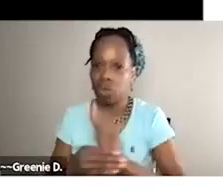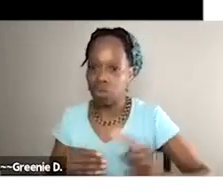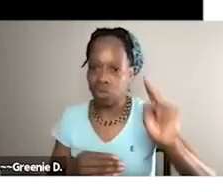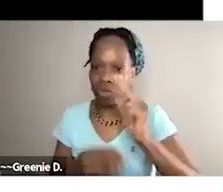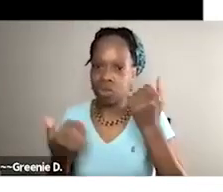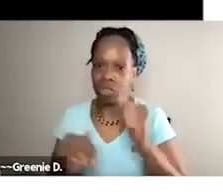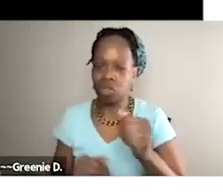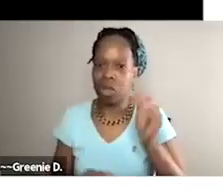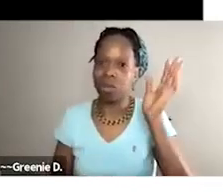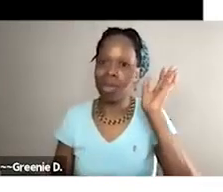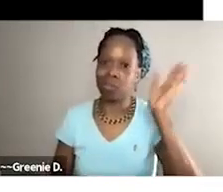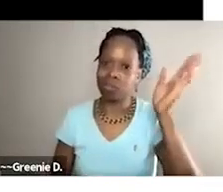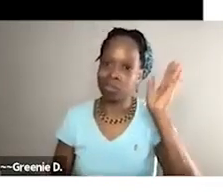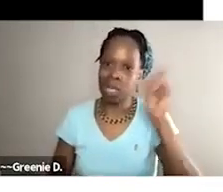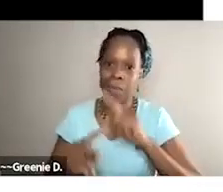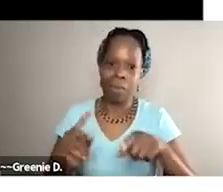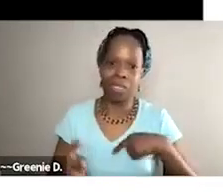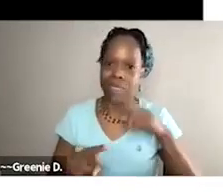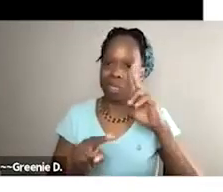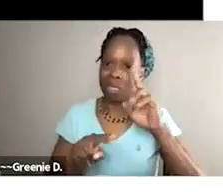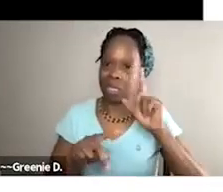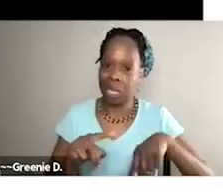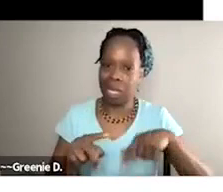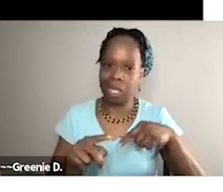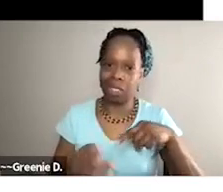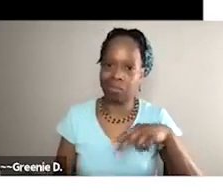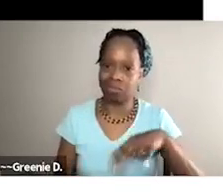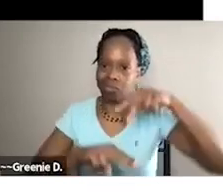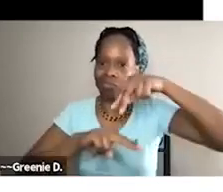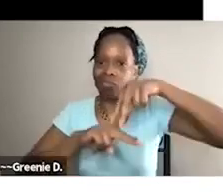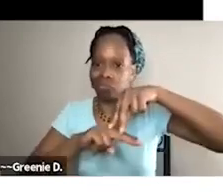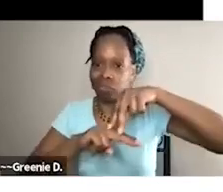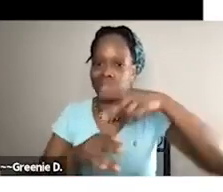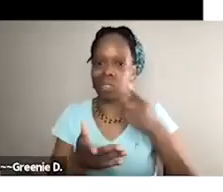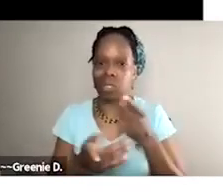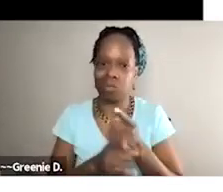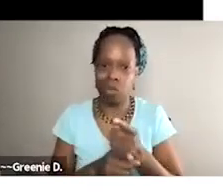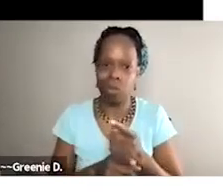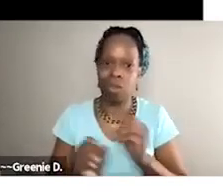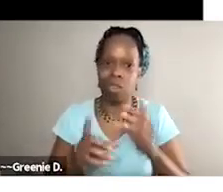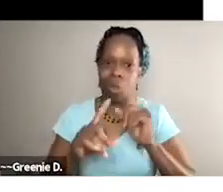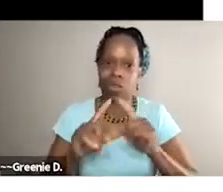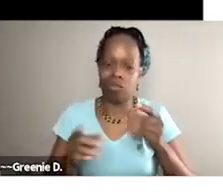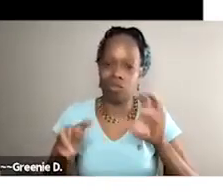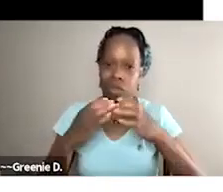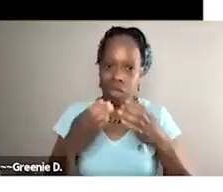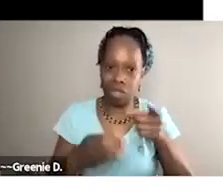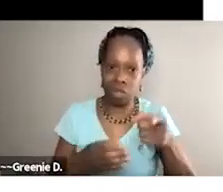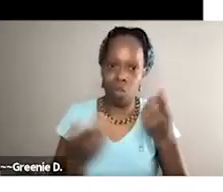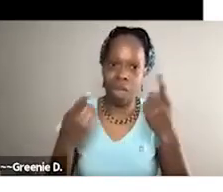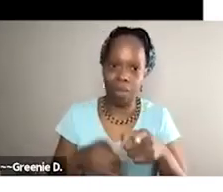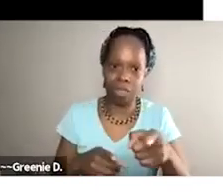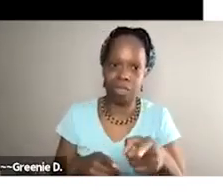It's not appropriate for me. So because she is, you know, a speaker and a lecturer at lots of different classes, she made a